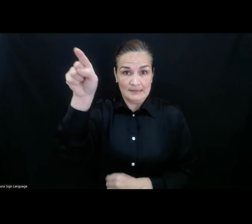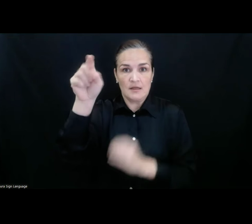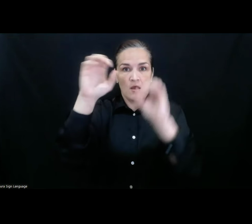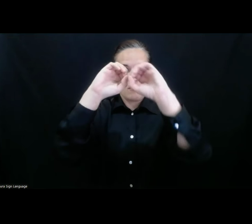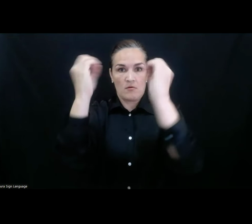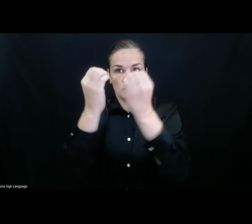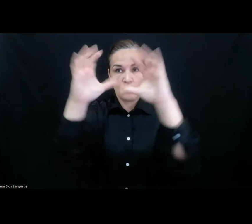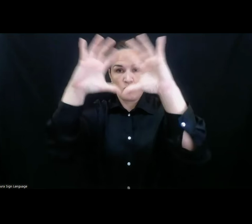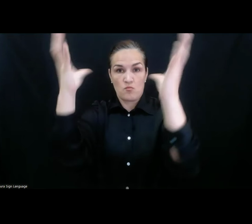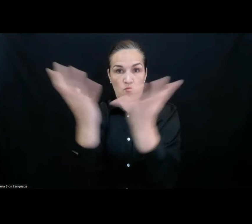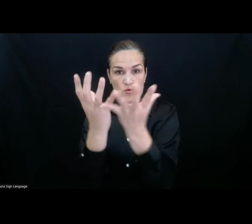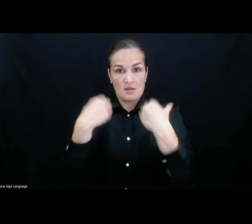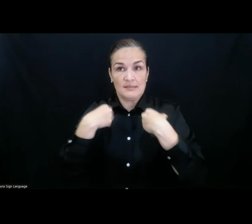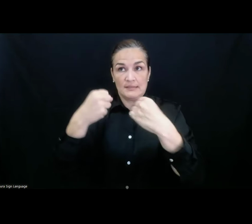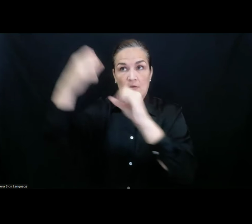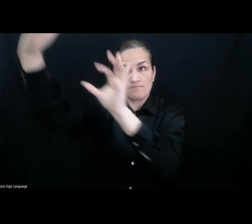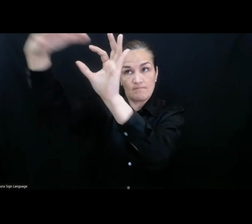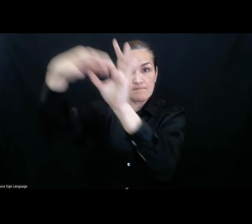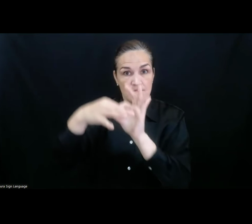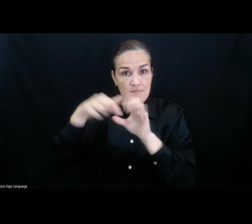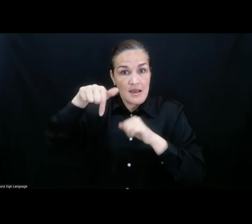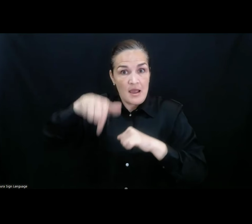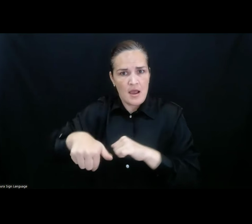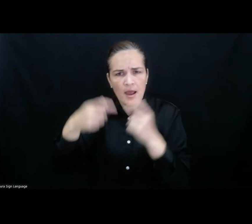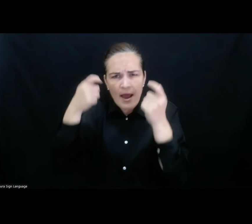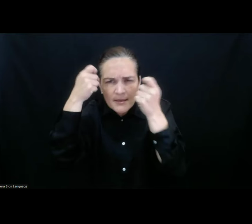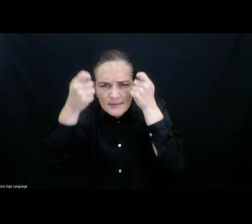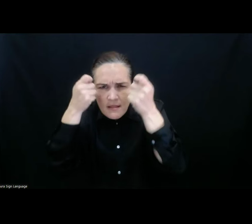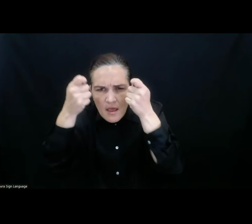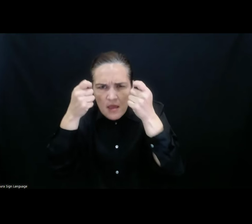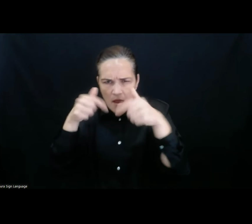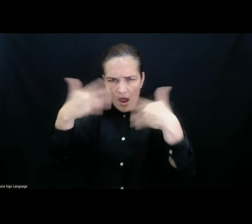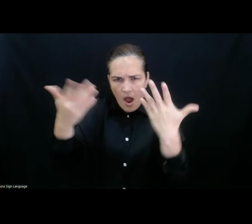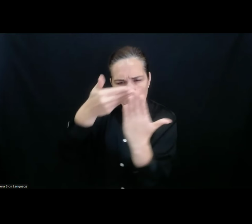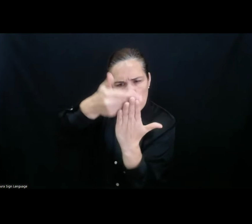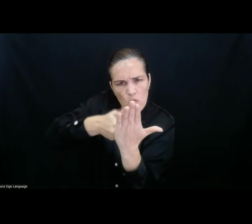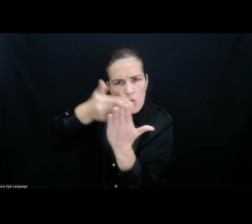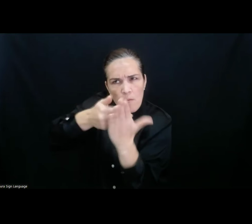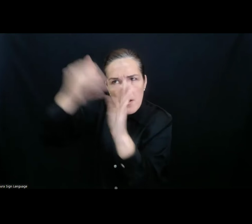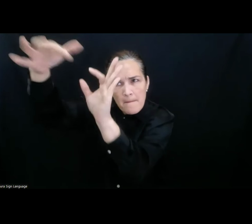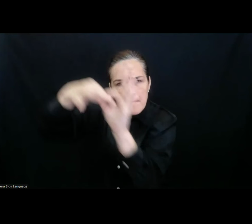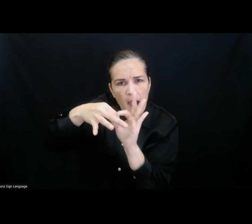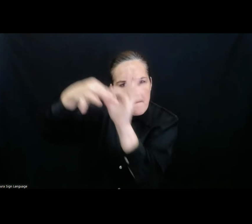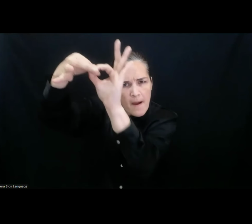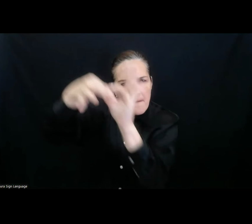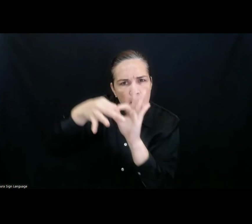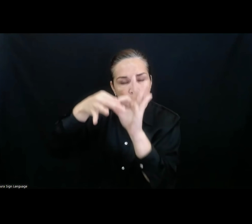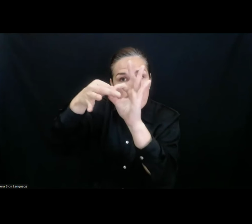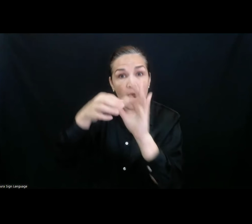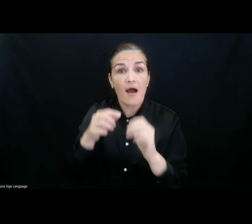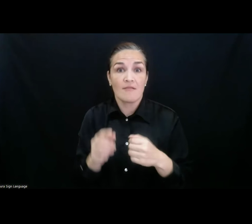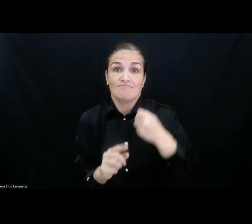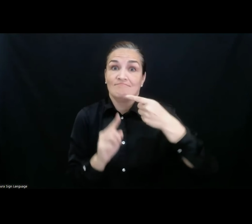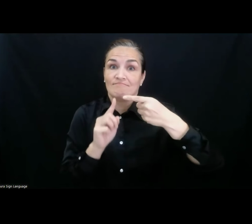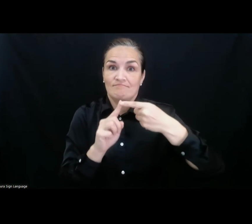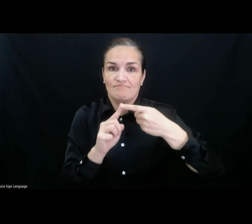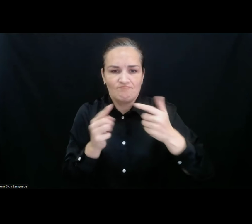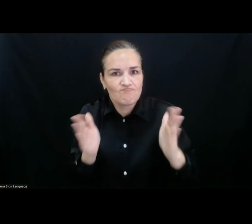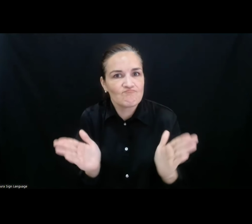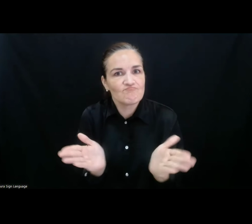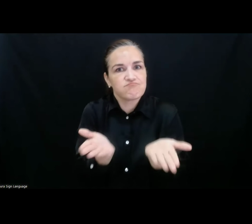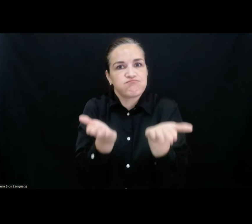explicitly prioritized that, number one, improving health equity for persons with disabilities is